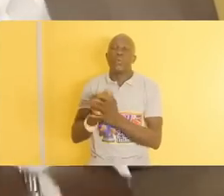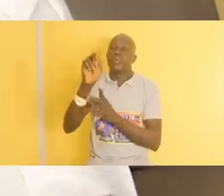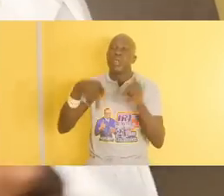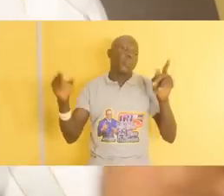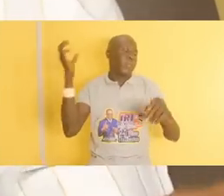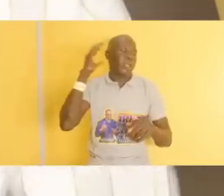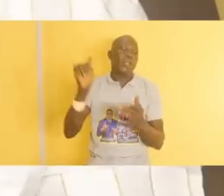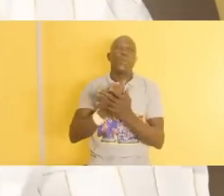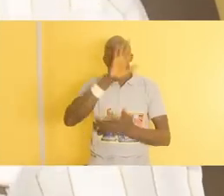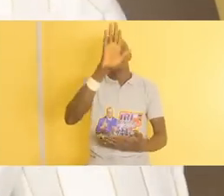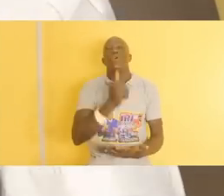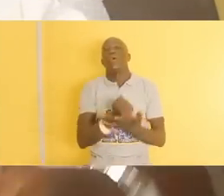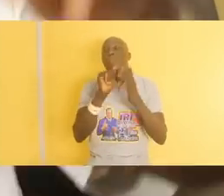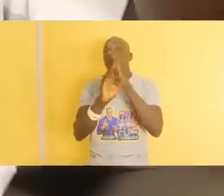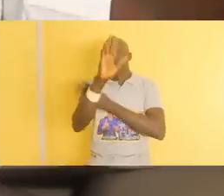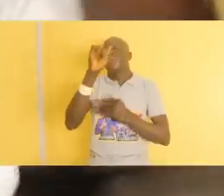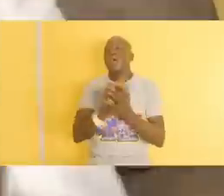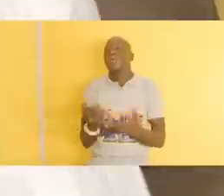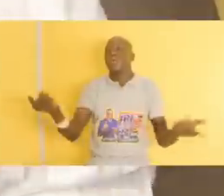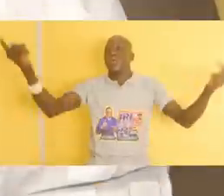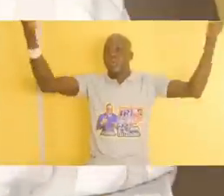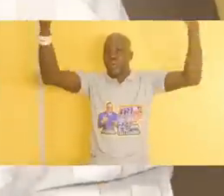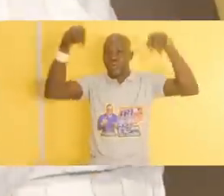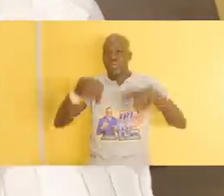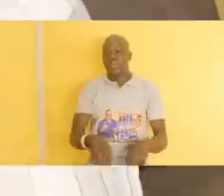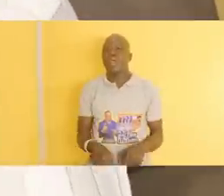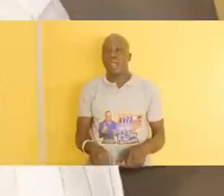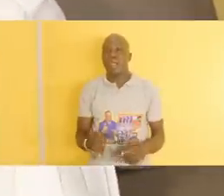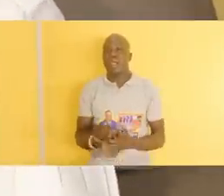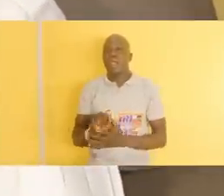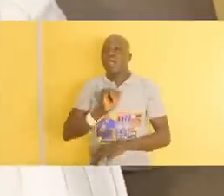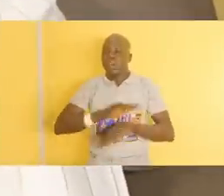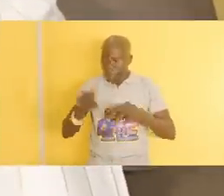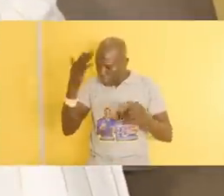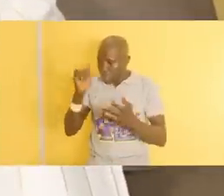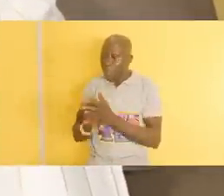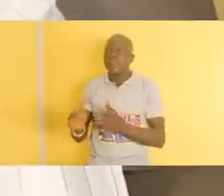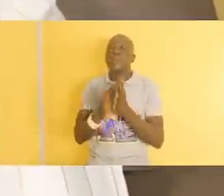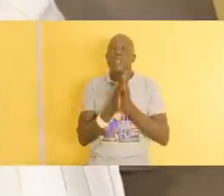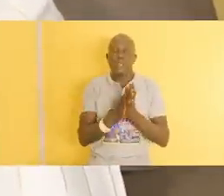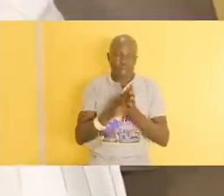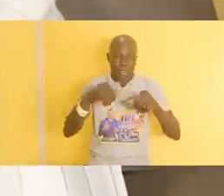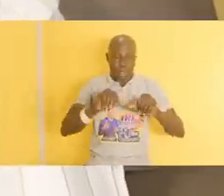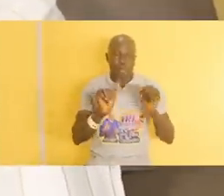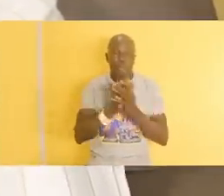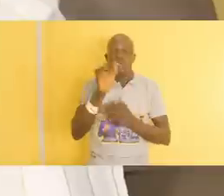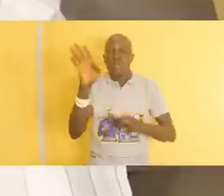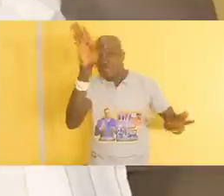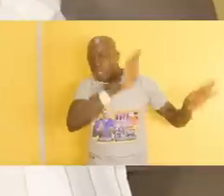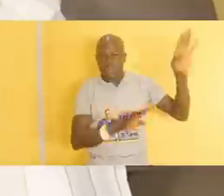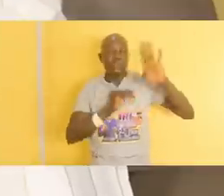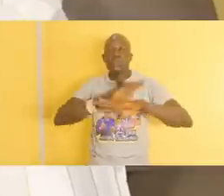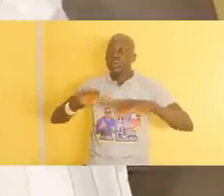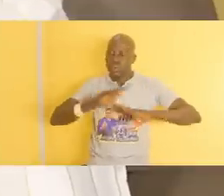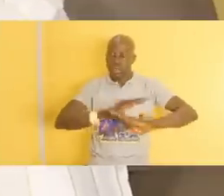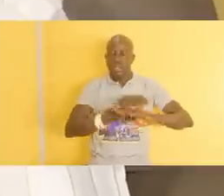mi eran lowo olorun o ya ko sokale wa amen se mo papa do abo jinu da we o bu te gbe yan lo ni